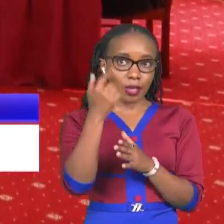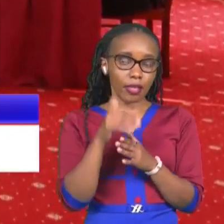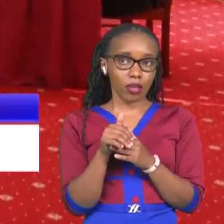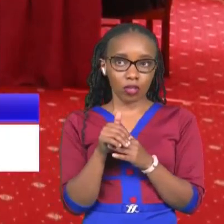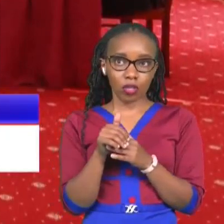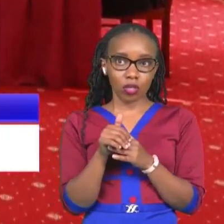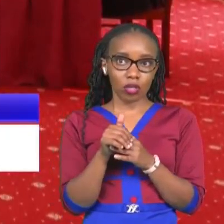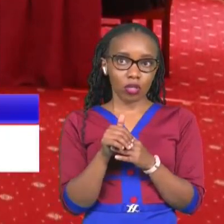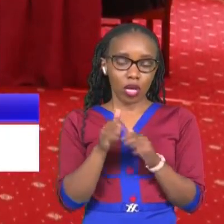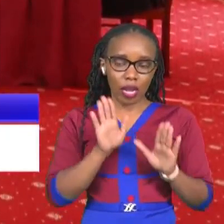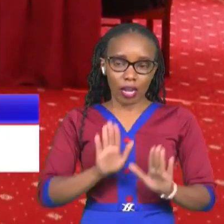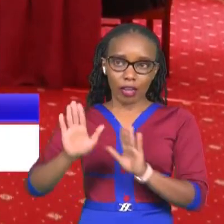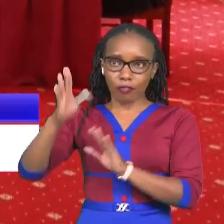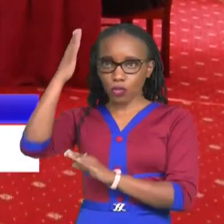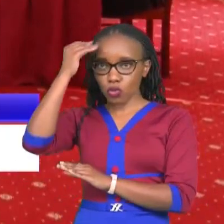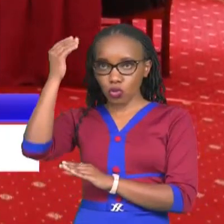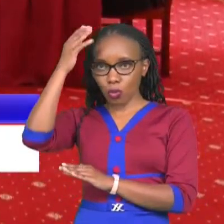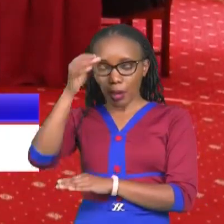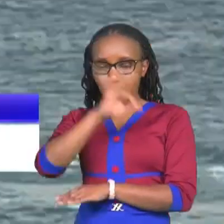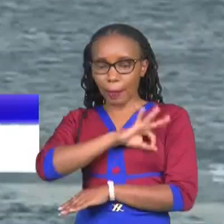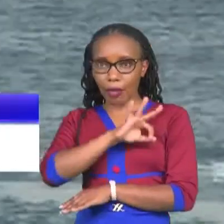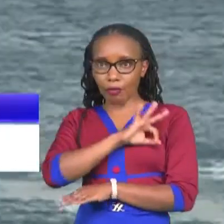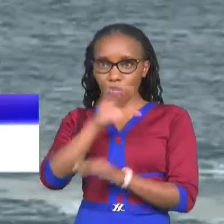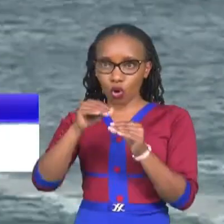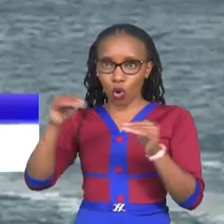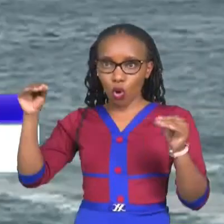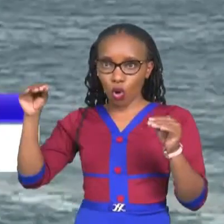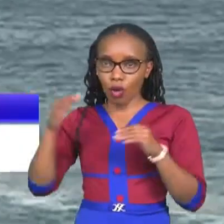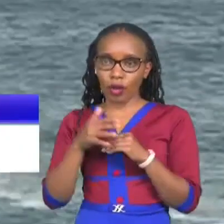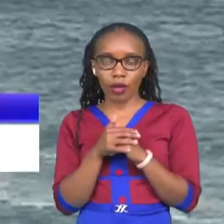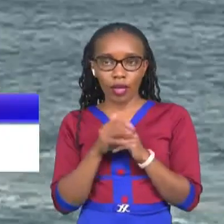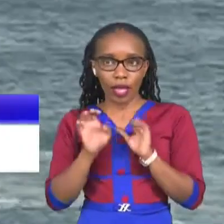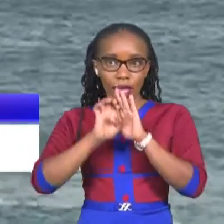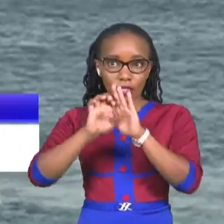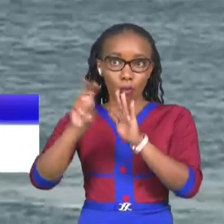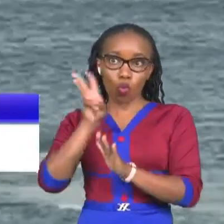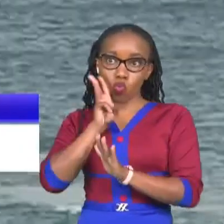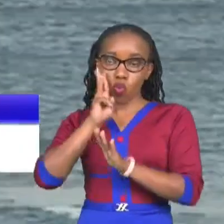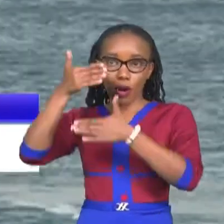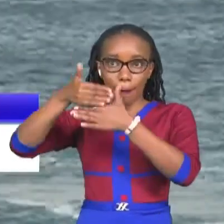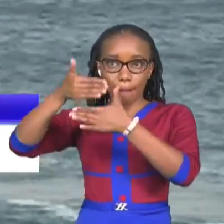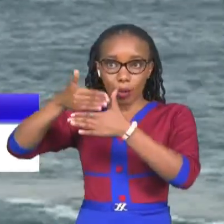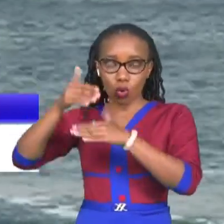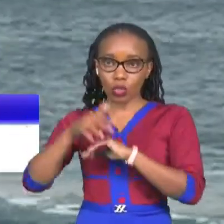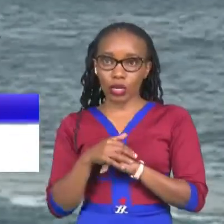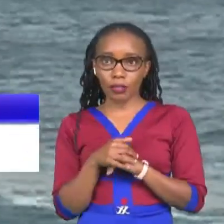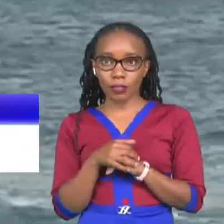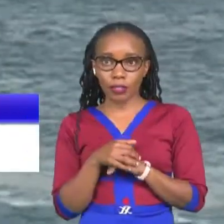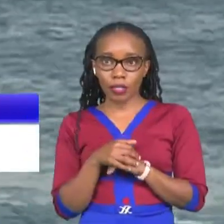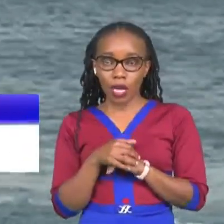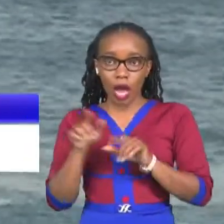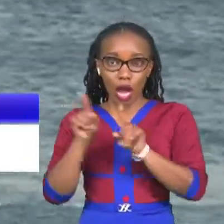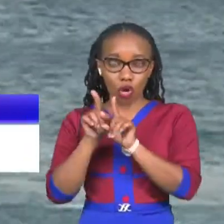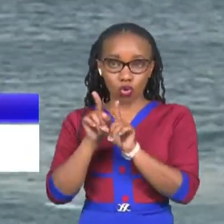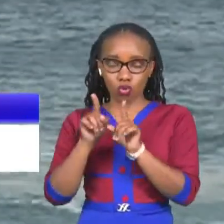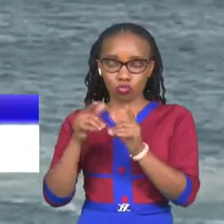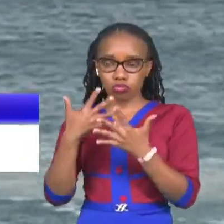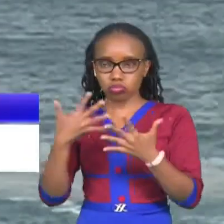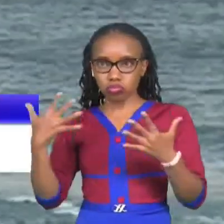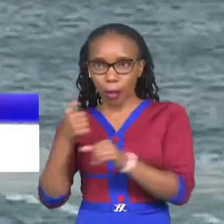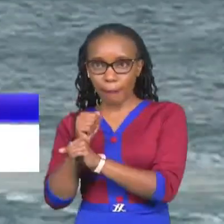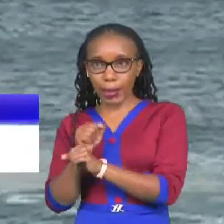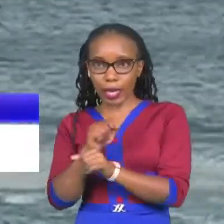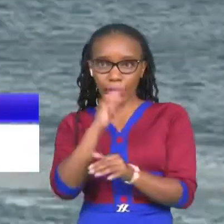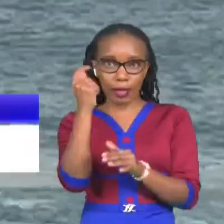as a partner by looking at the long-term benefit of holding on to the maritime border that has potential for high reserve oil production. And if anything, Kenya